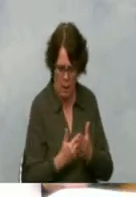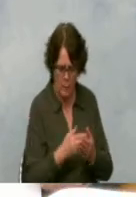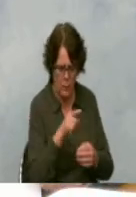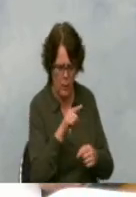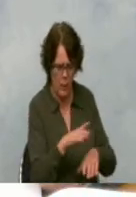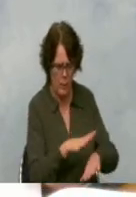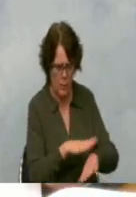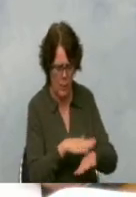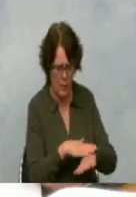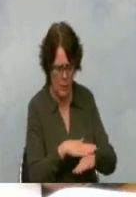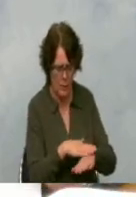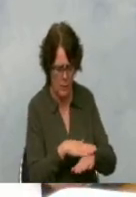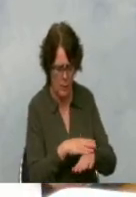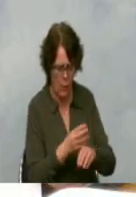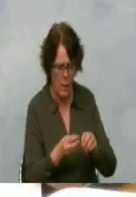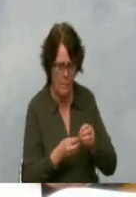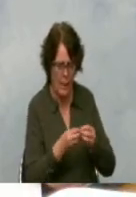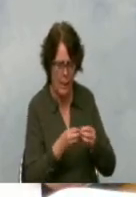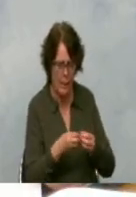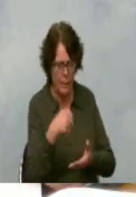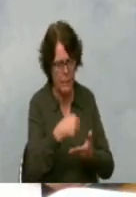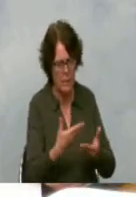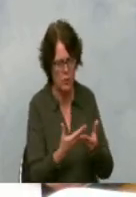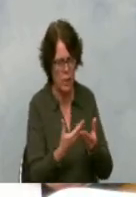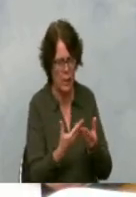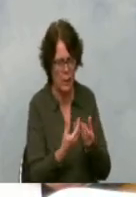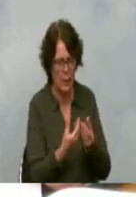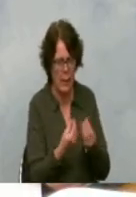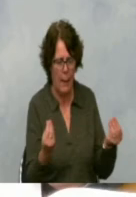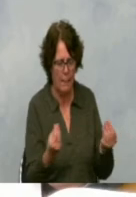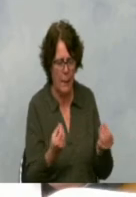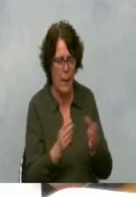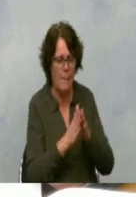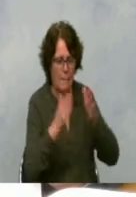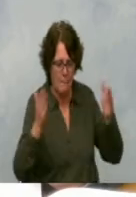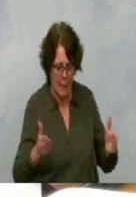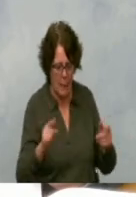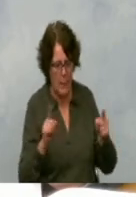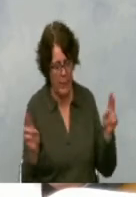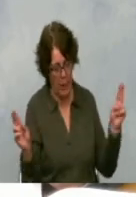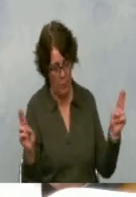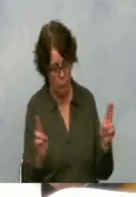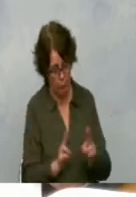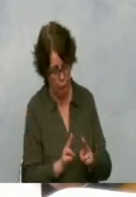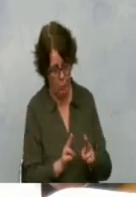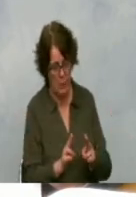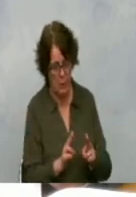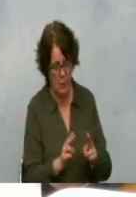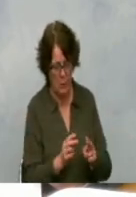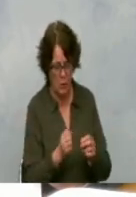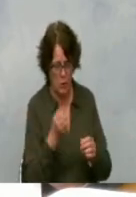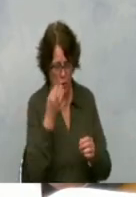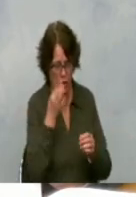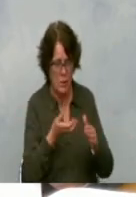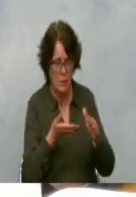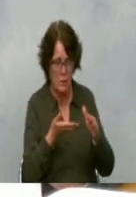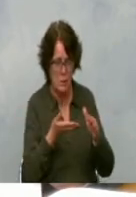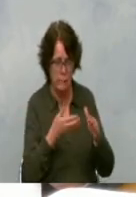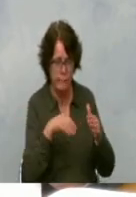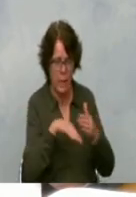the budget gap bigger, right? This shrinks it, and it shrinks it to the tune of just under